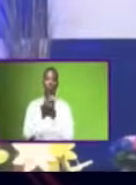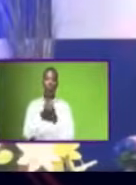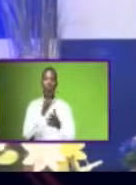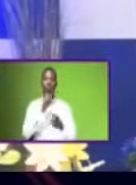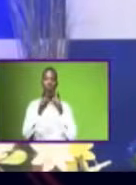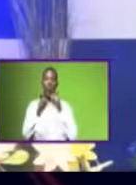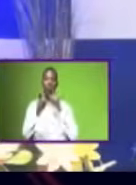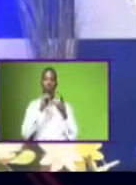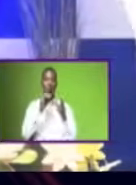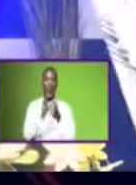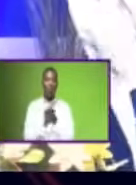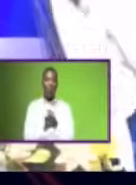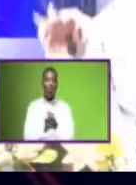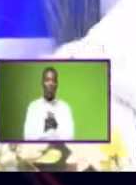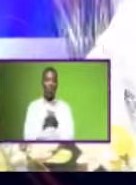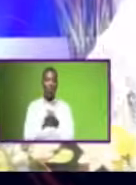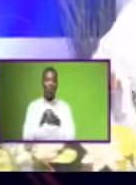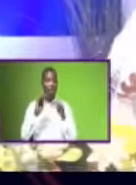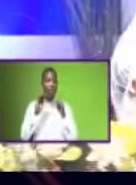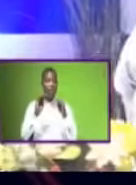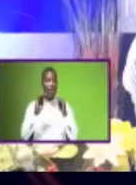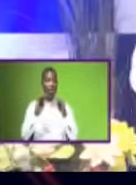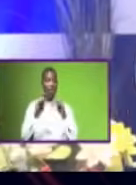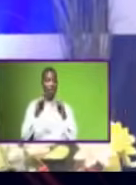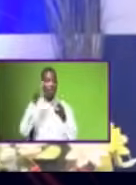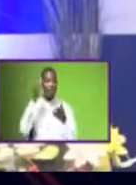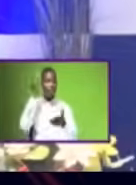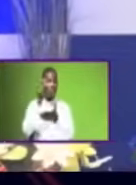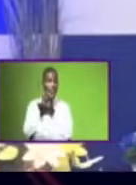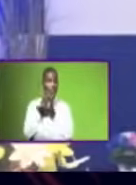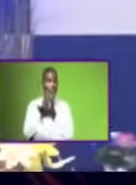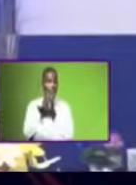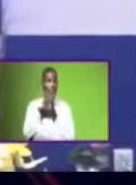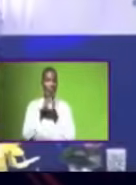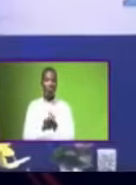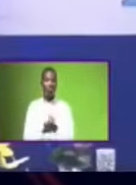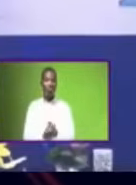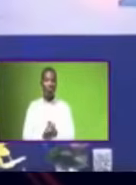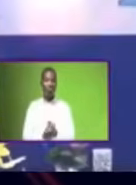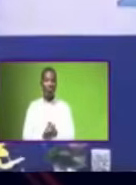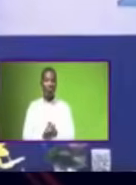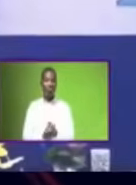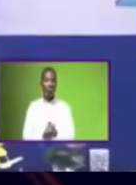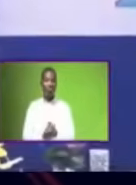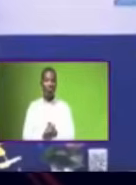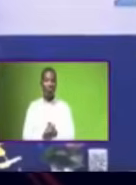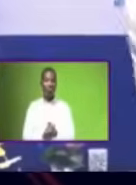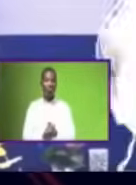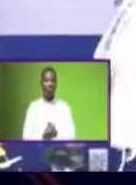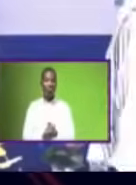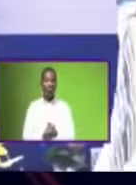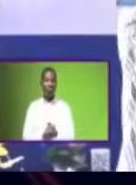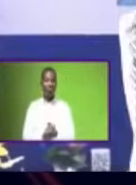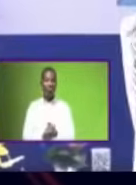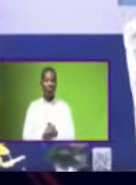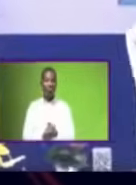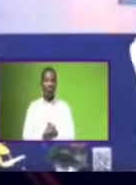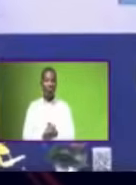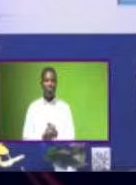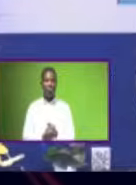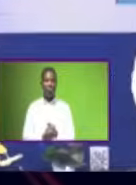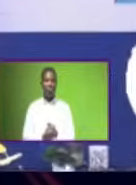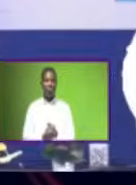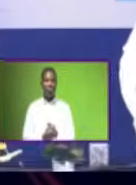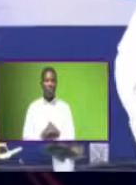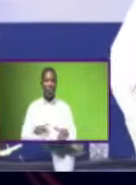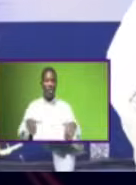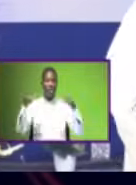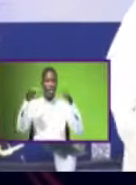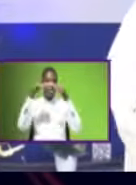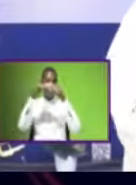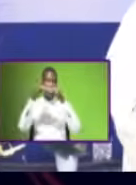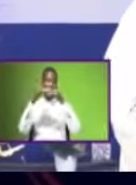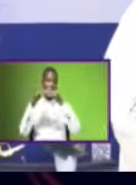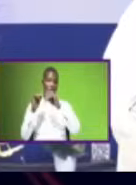I quiet? Did the miracles also depreciate heaven or